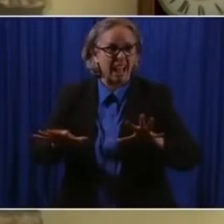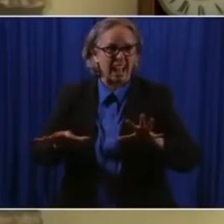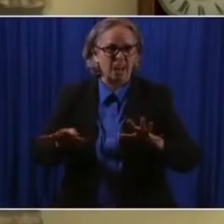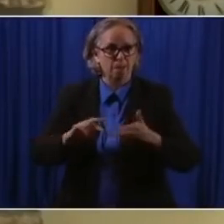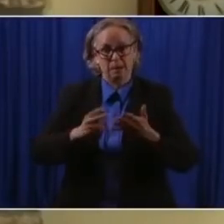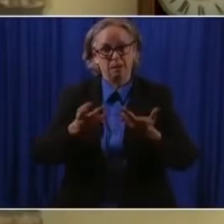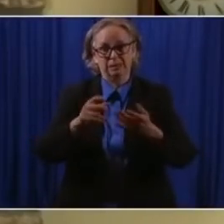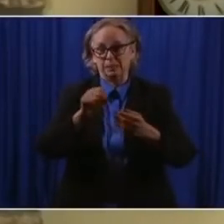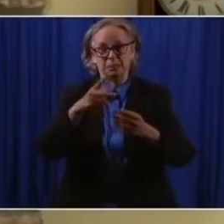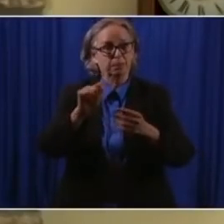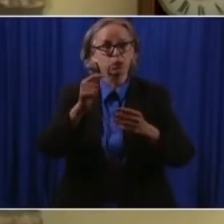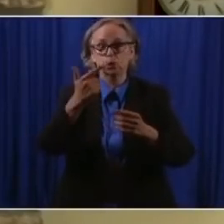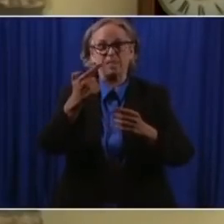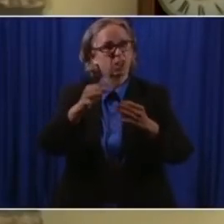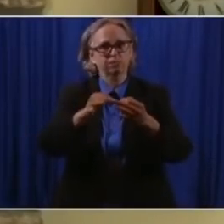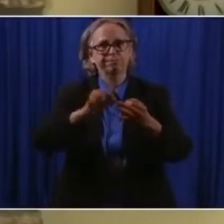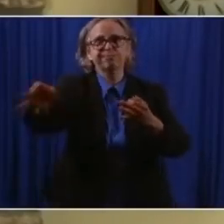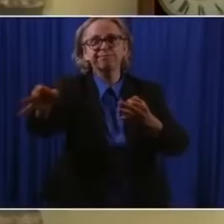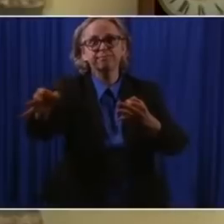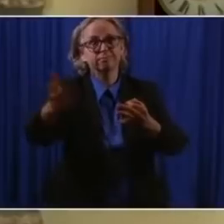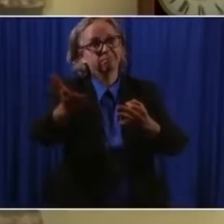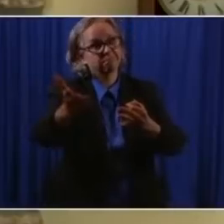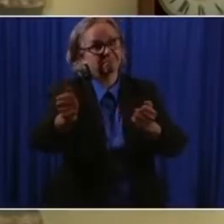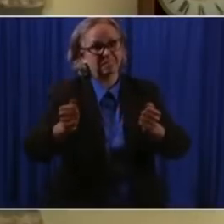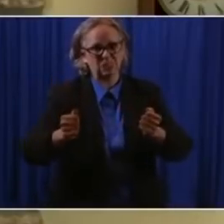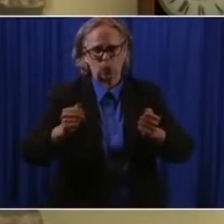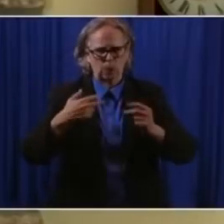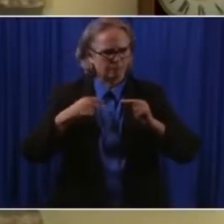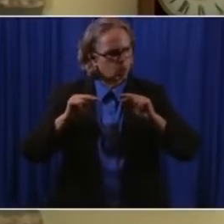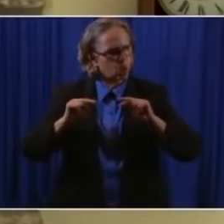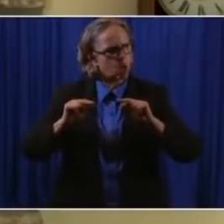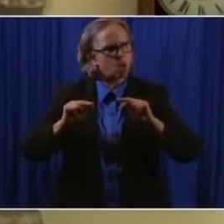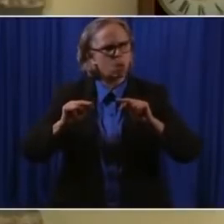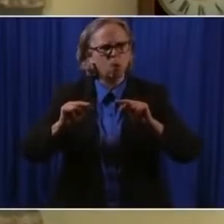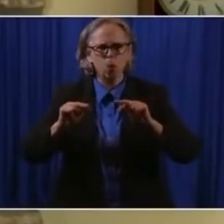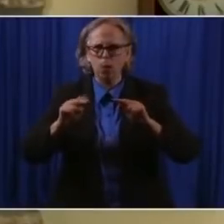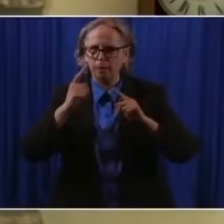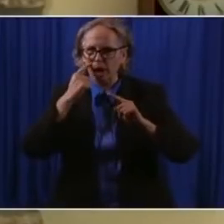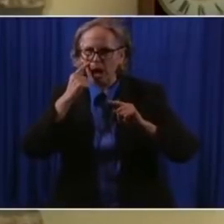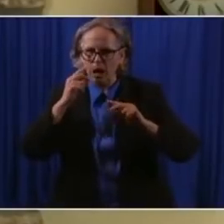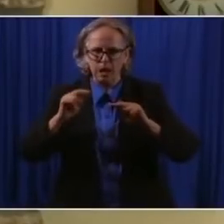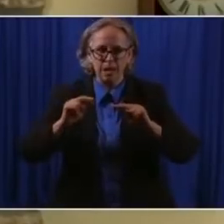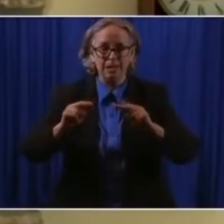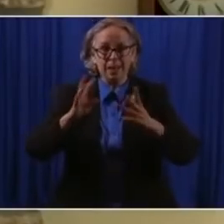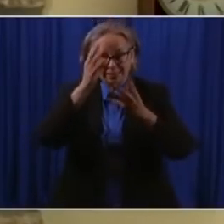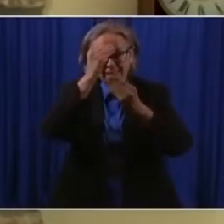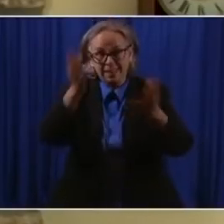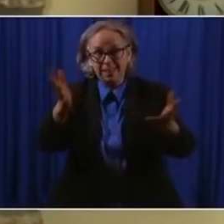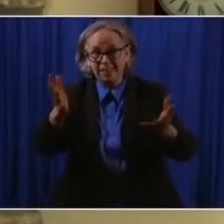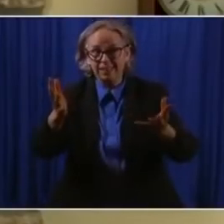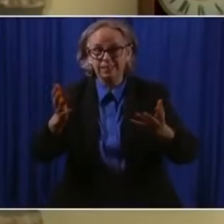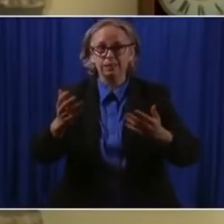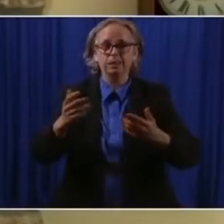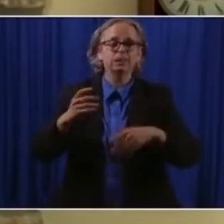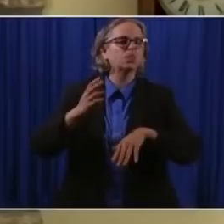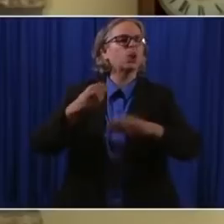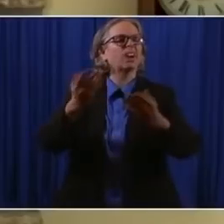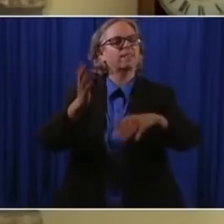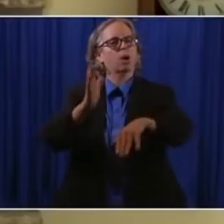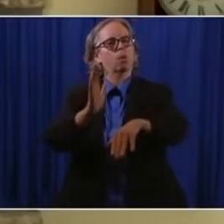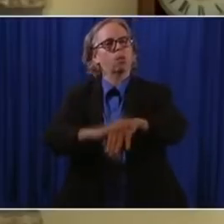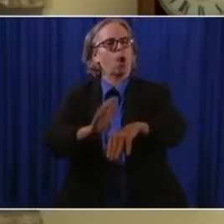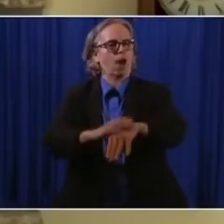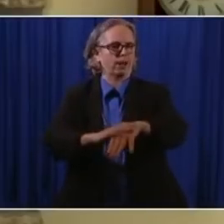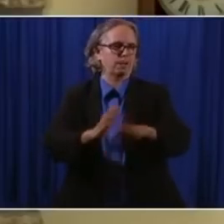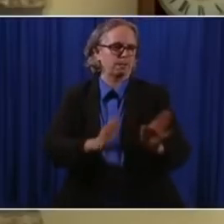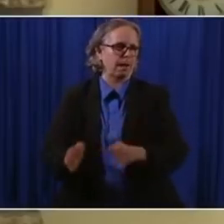aggressive testing at that point. So it's a month away or so, but we want to give everybody some warning that that's coming. They can start